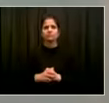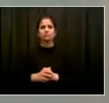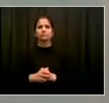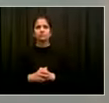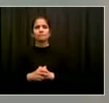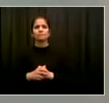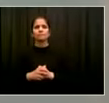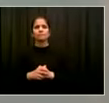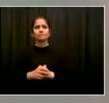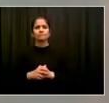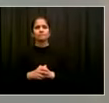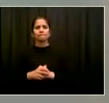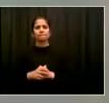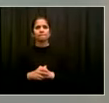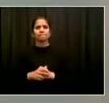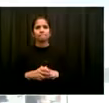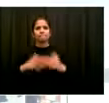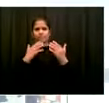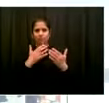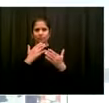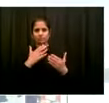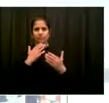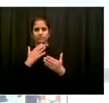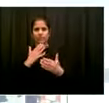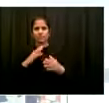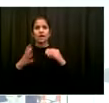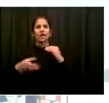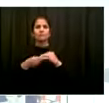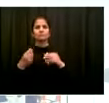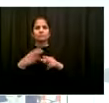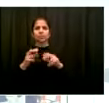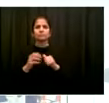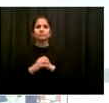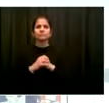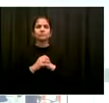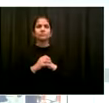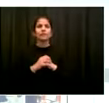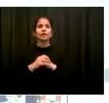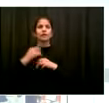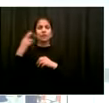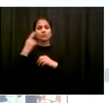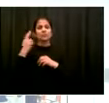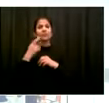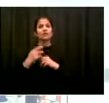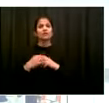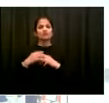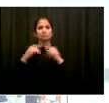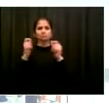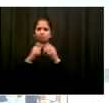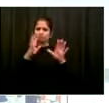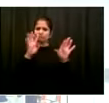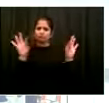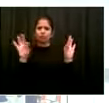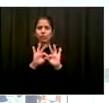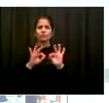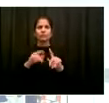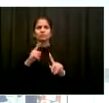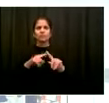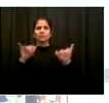Yes, sir. Thank you. I will just add briefly that the reason that it's particularly important, you know, to maintain